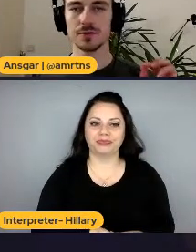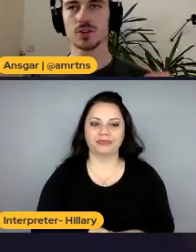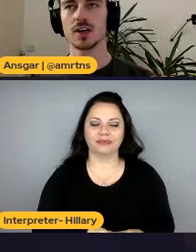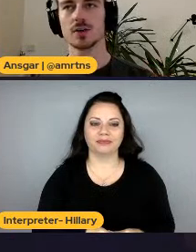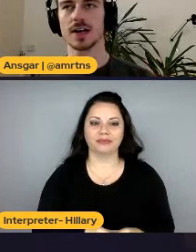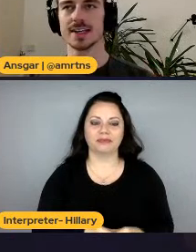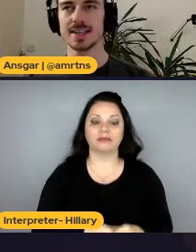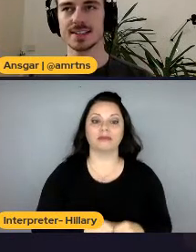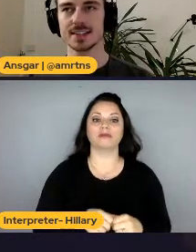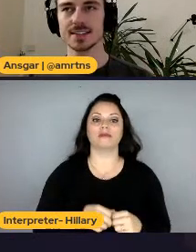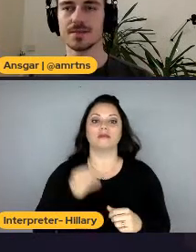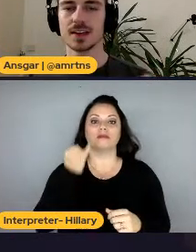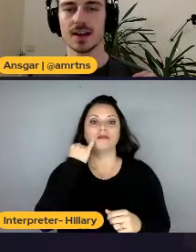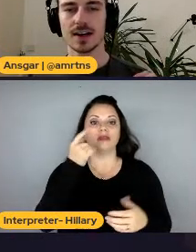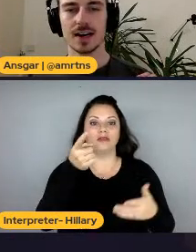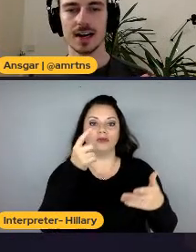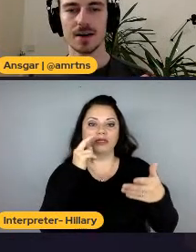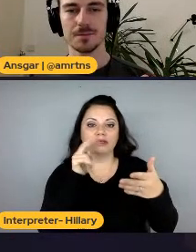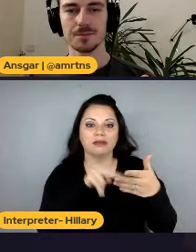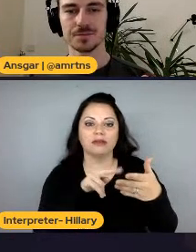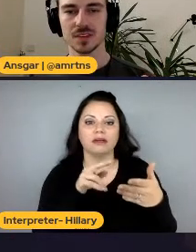So if you call grant access,